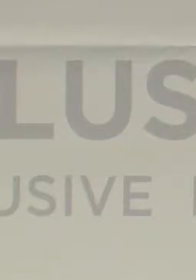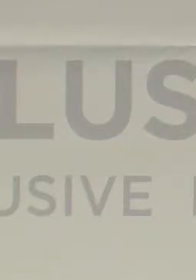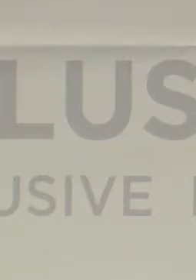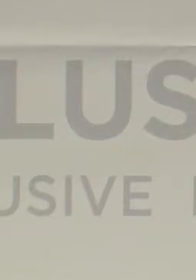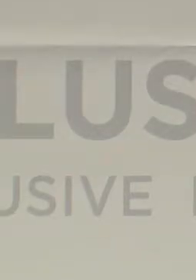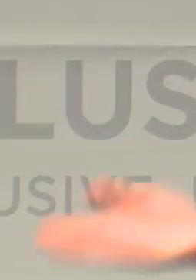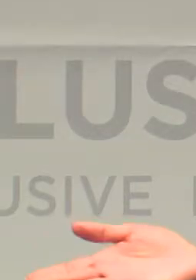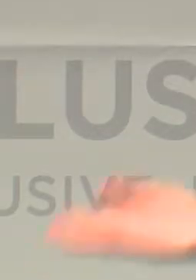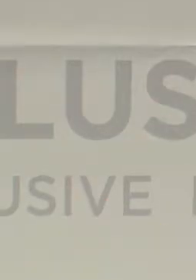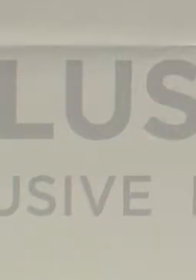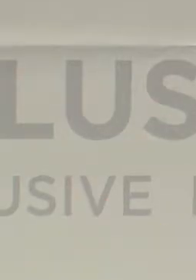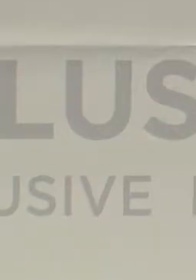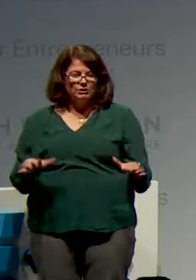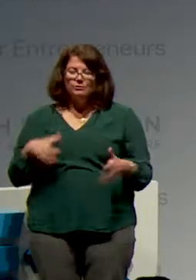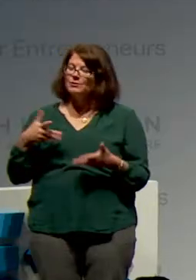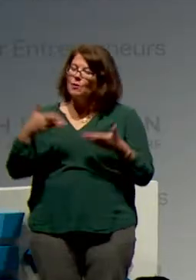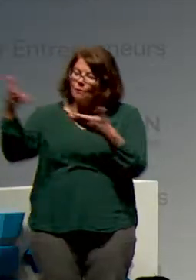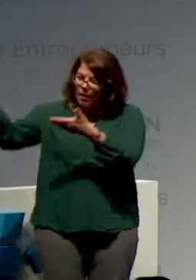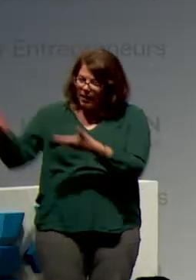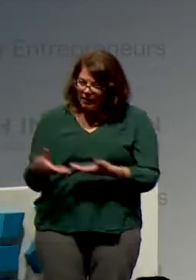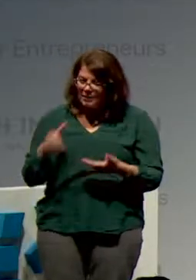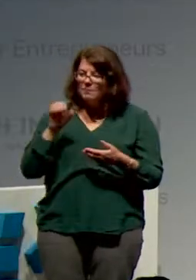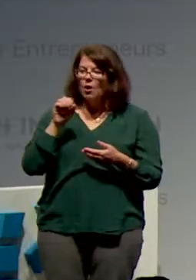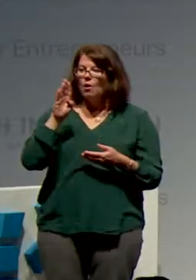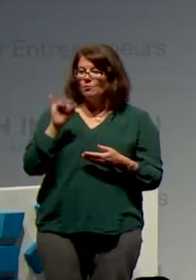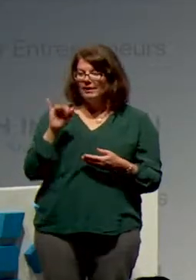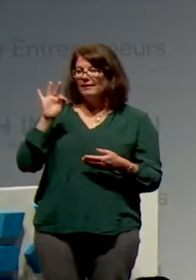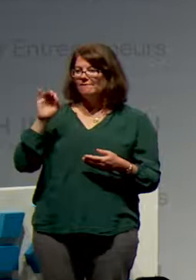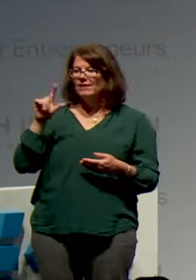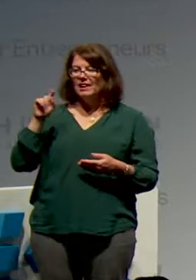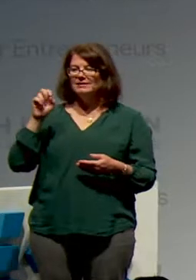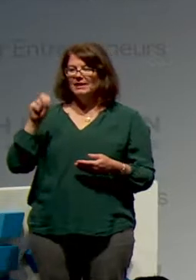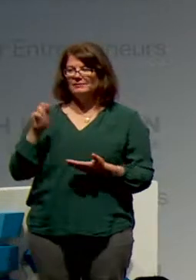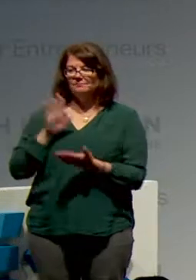children. Please join me in welcoming Obi Felton.